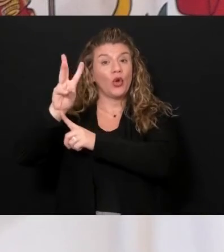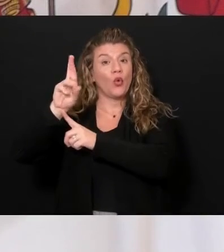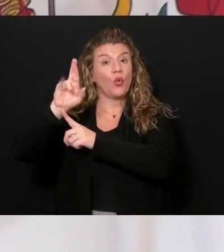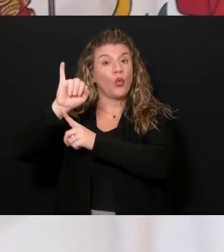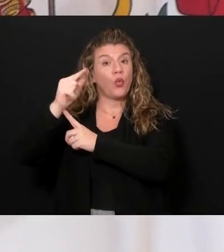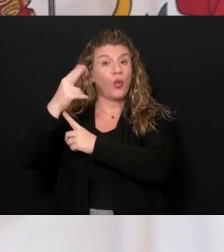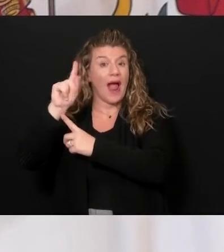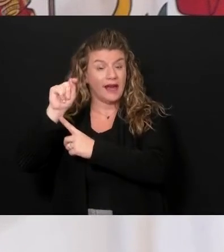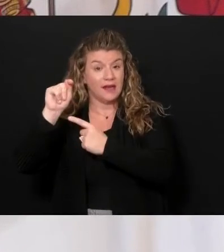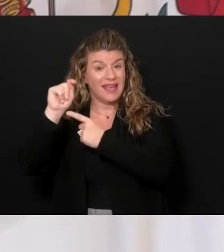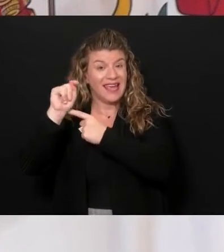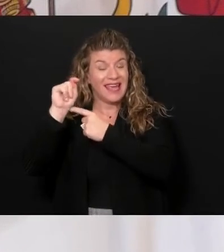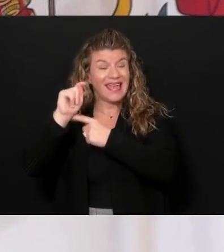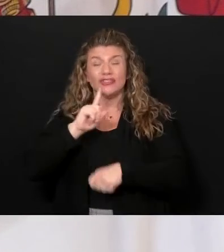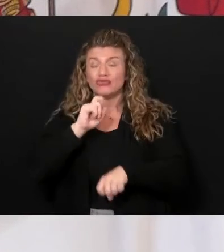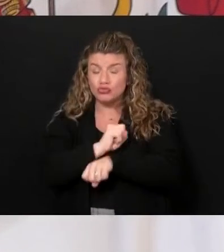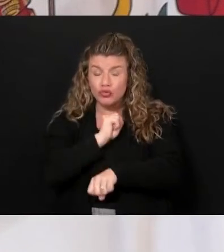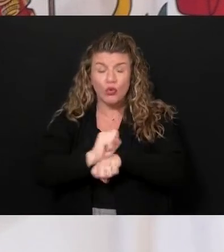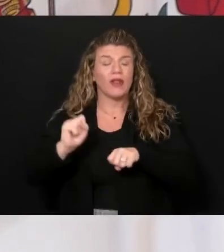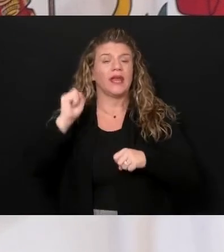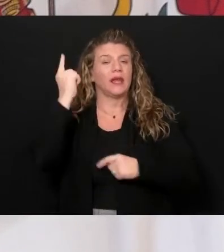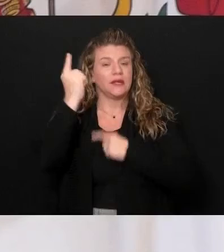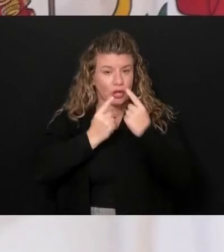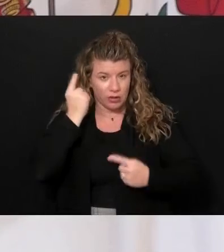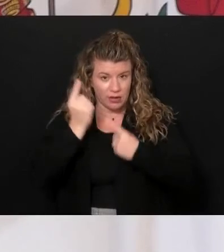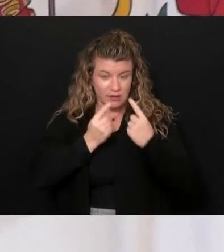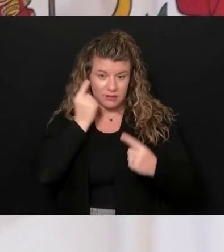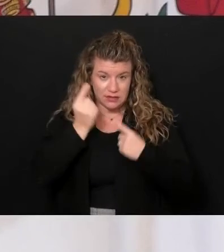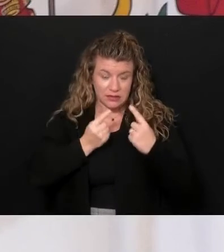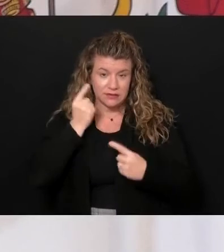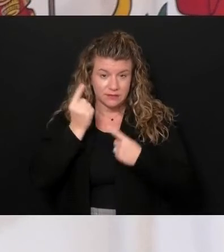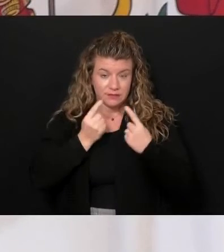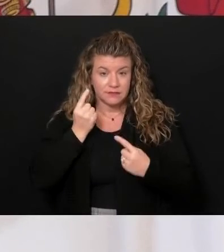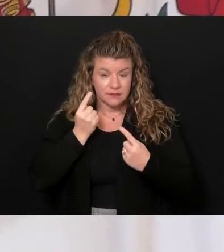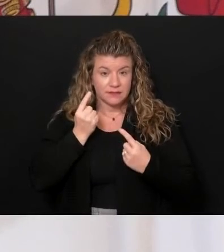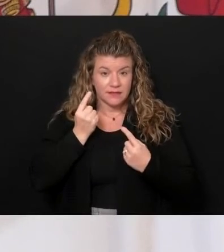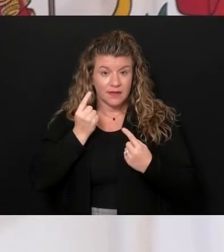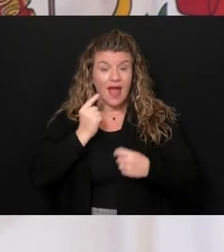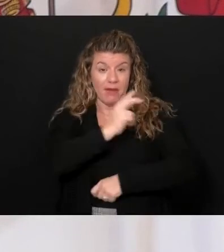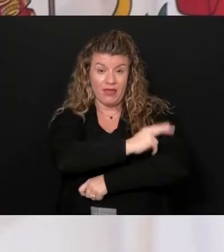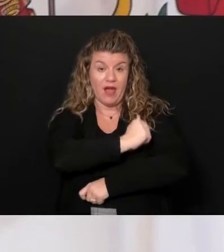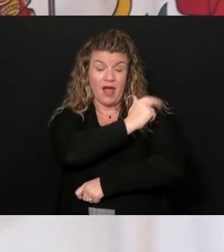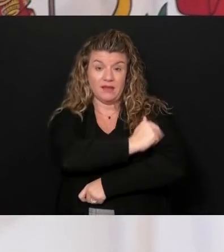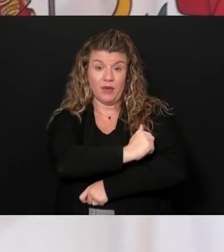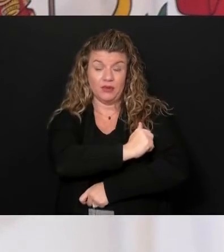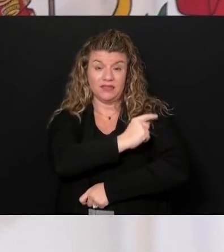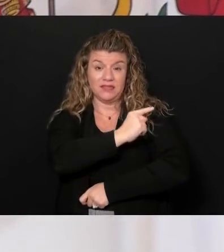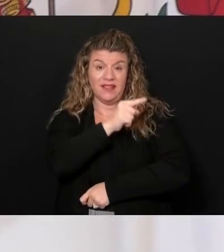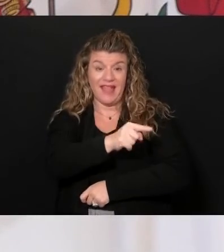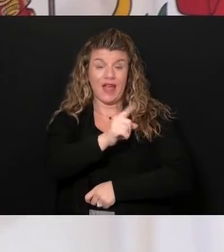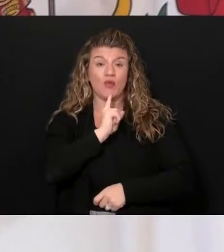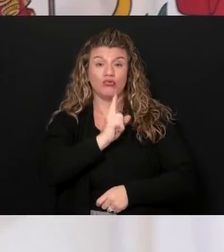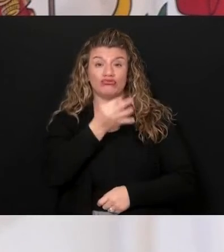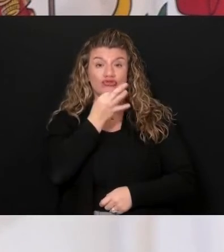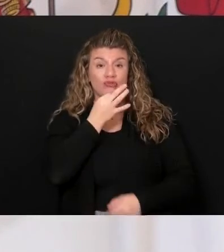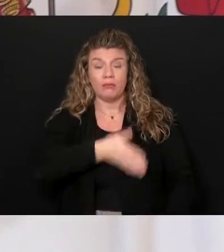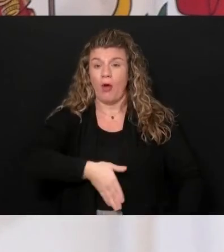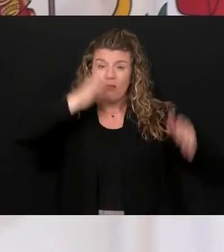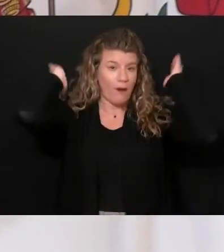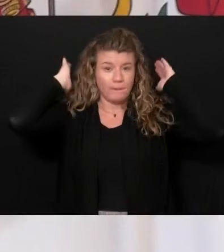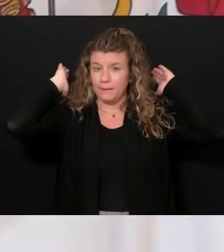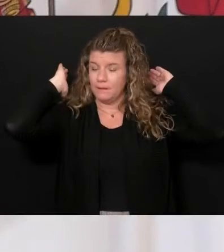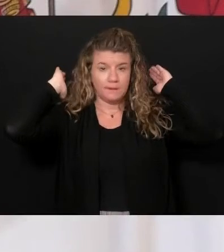is genuinely, really concerned that our hospitals are going to be overrun.